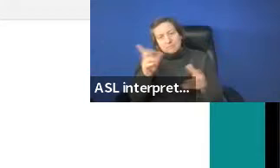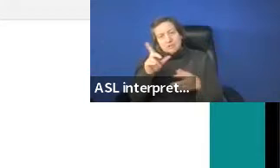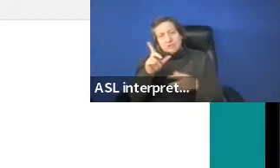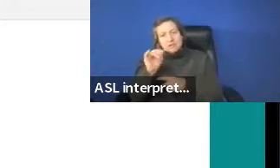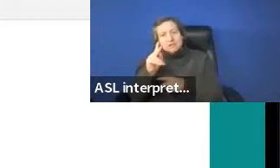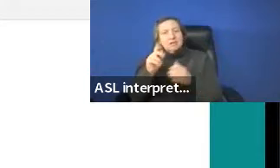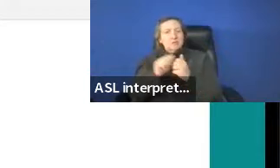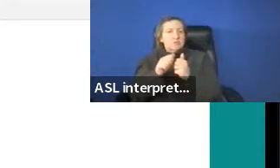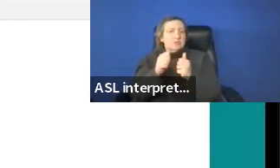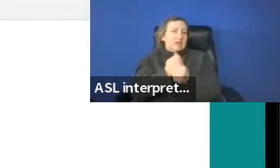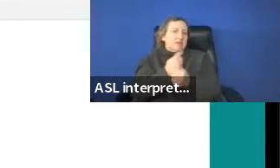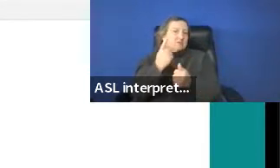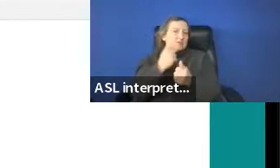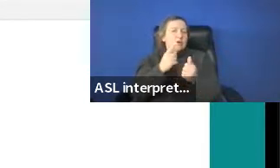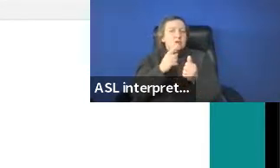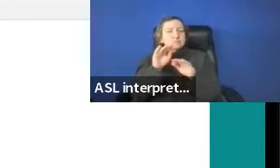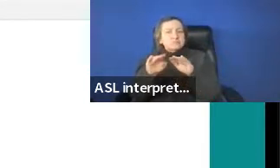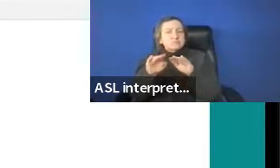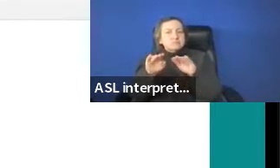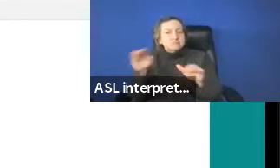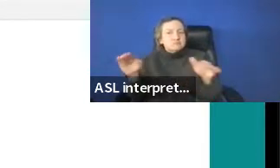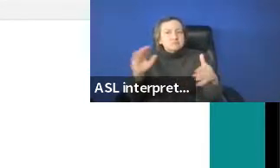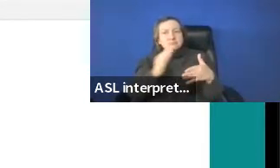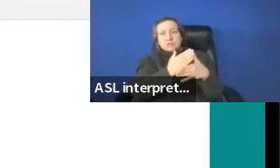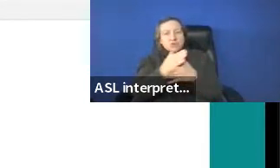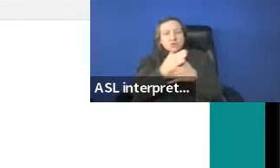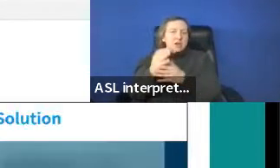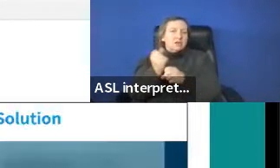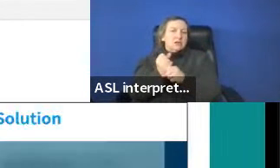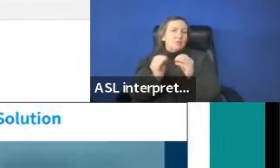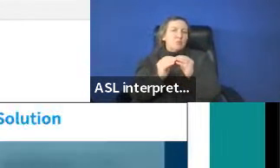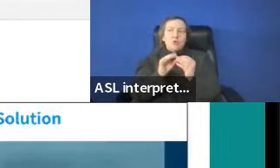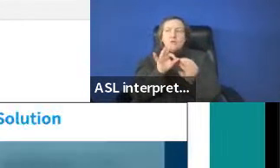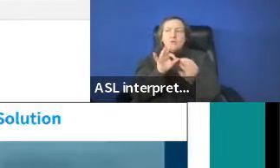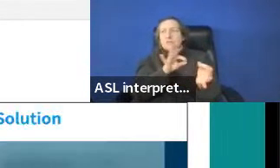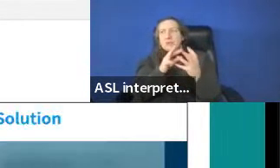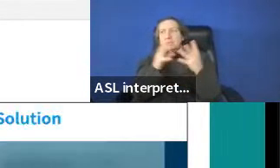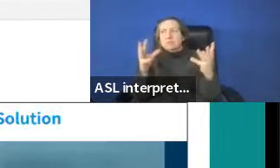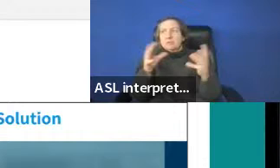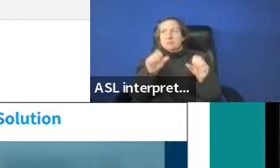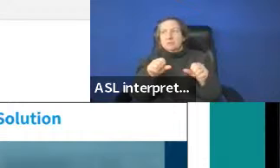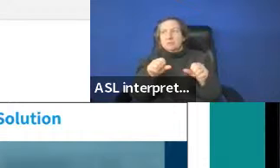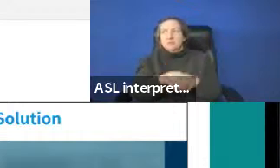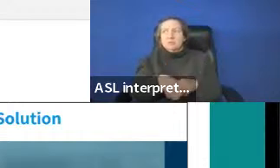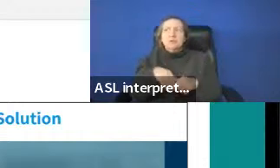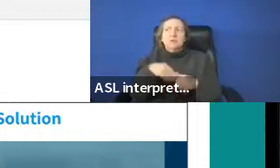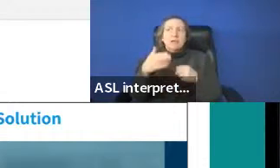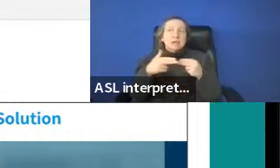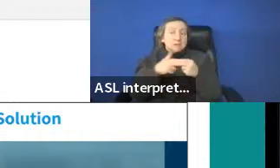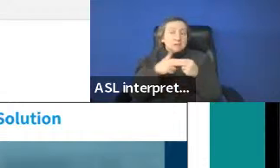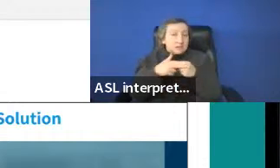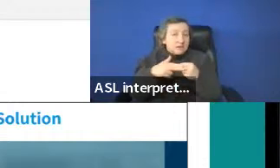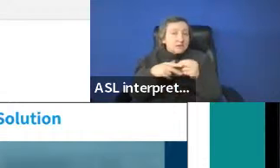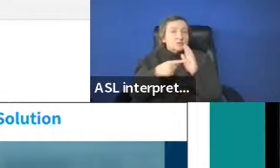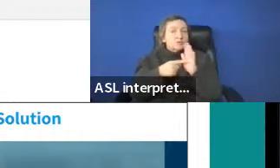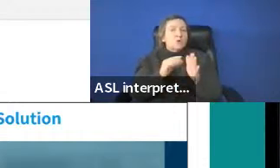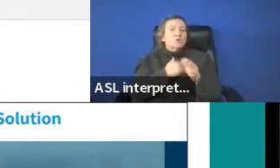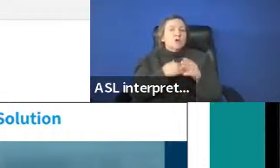everyone and spread the word to get more input as possible. The next slide talks about our open